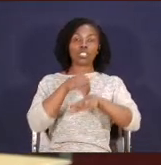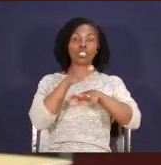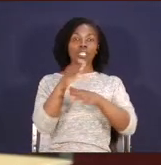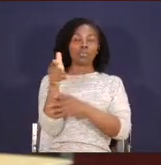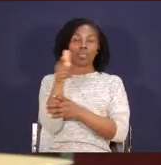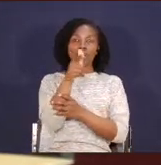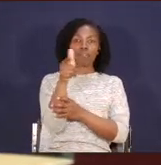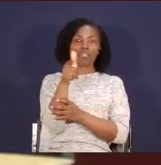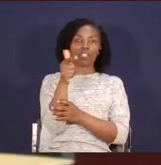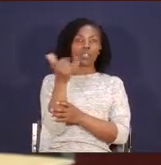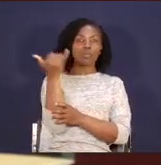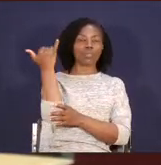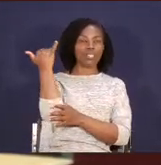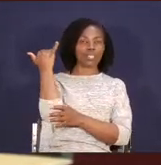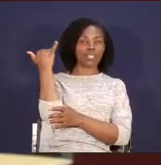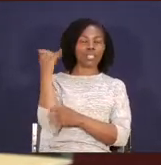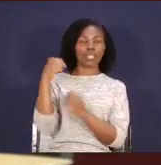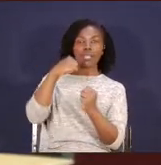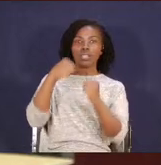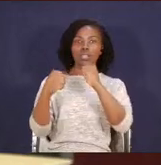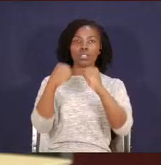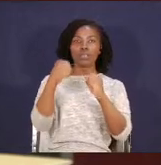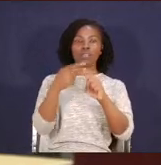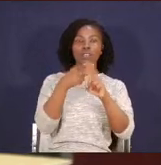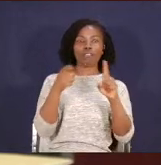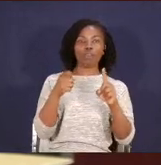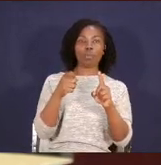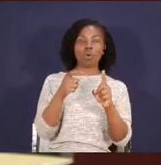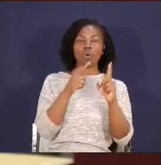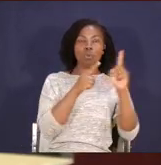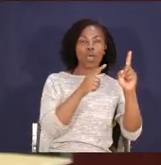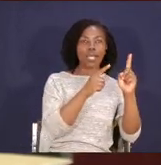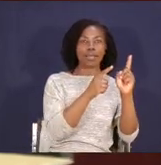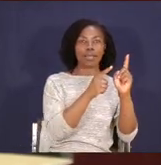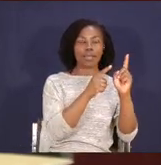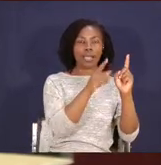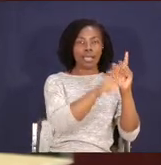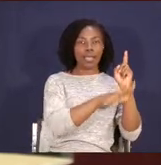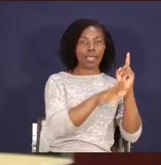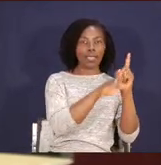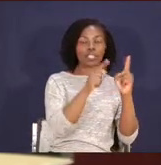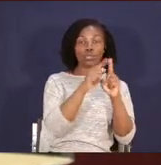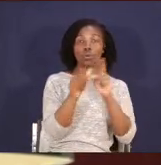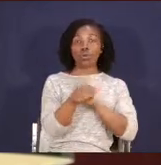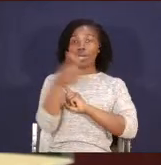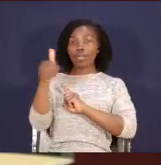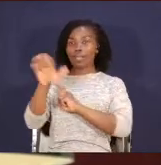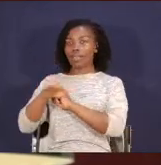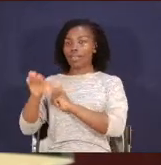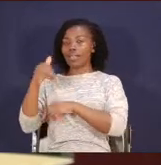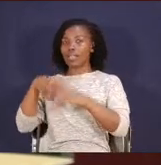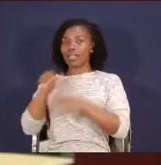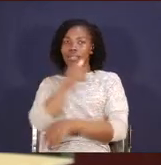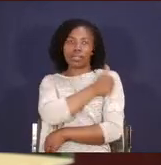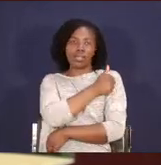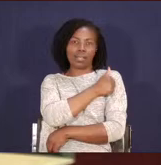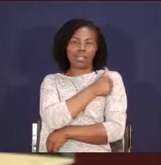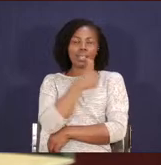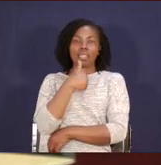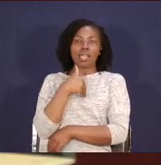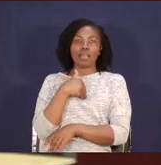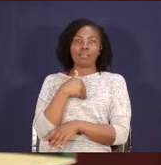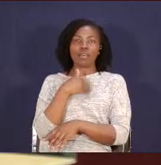video yesterday. They were driving from one side of Toronto to another side of Toronto, and there were